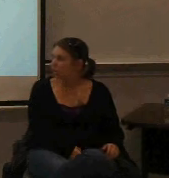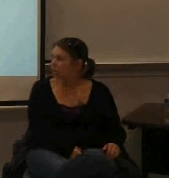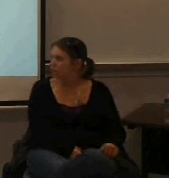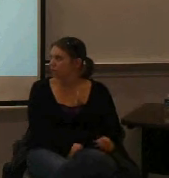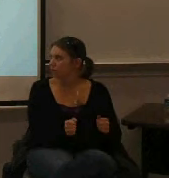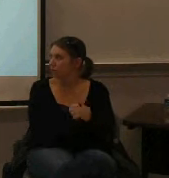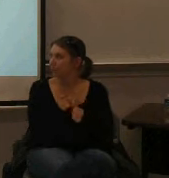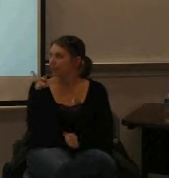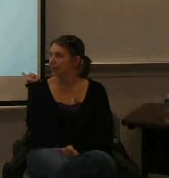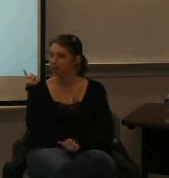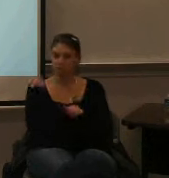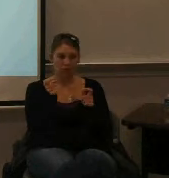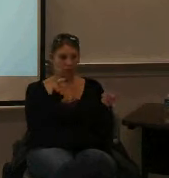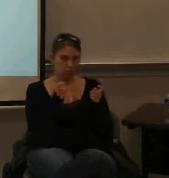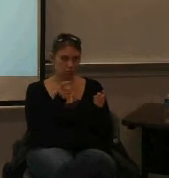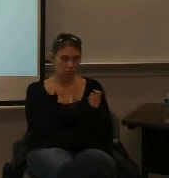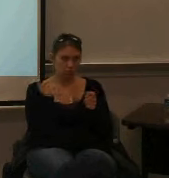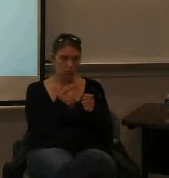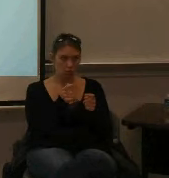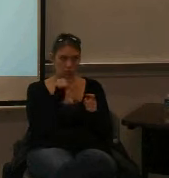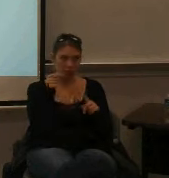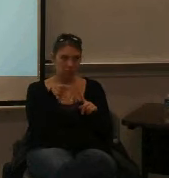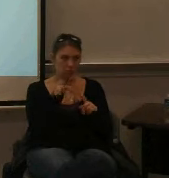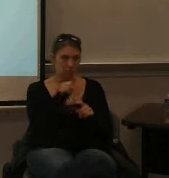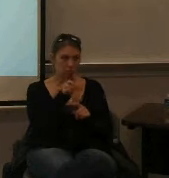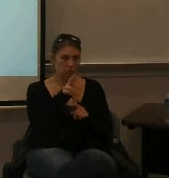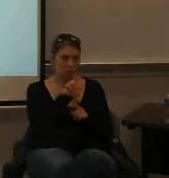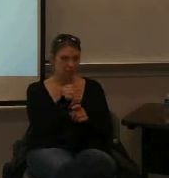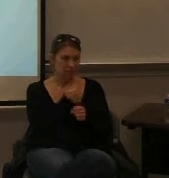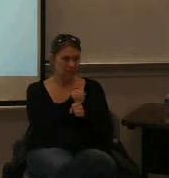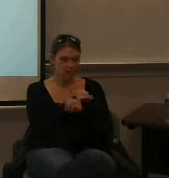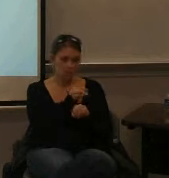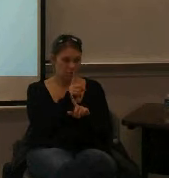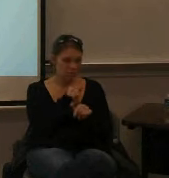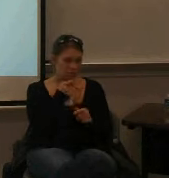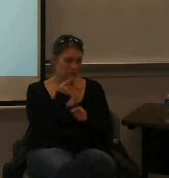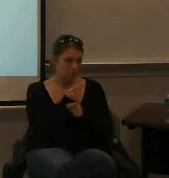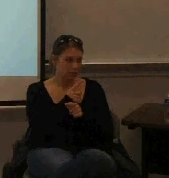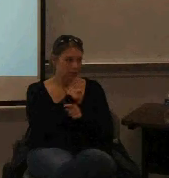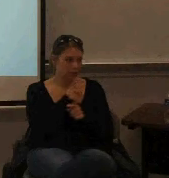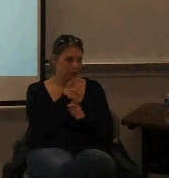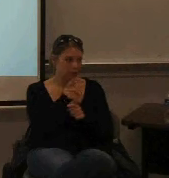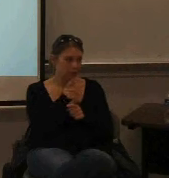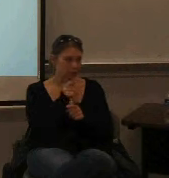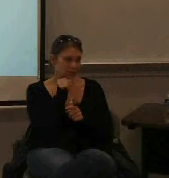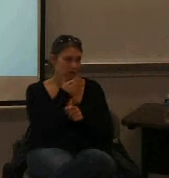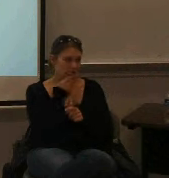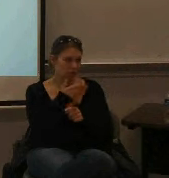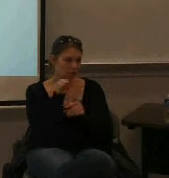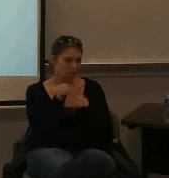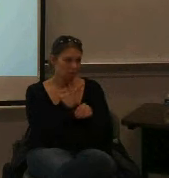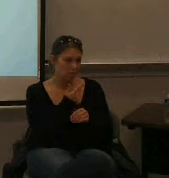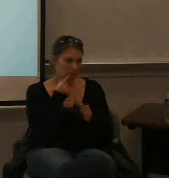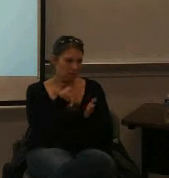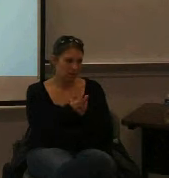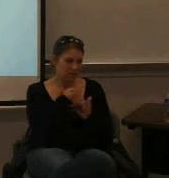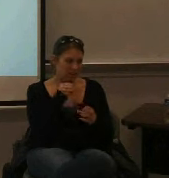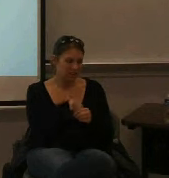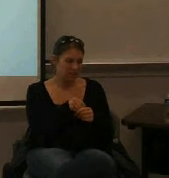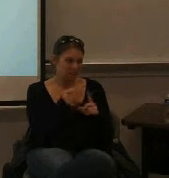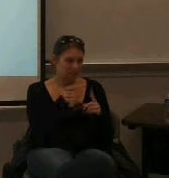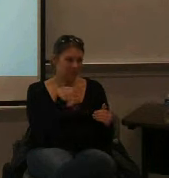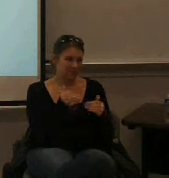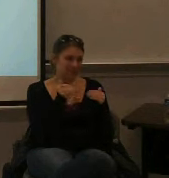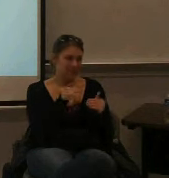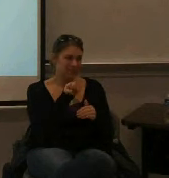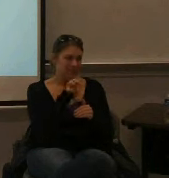So in this case, you can control all the non-point sources and you get no response, right? Which is, that's not good. You put all this money into advanced